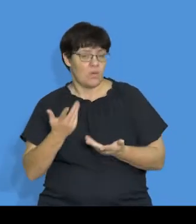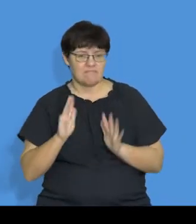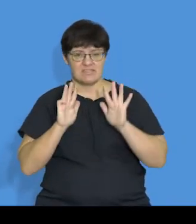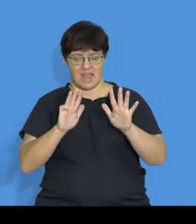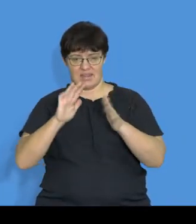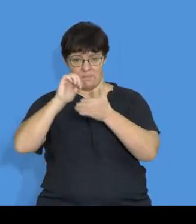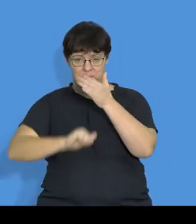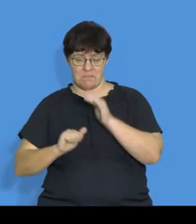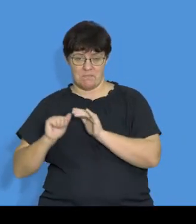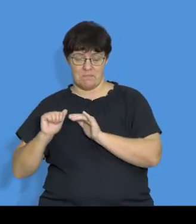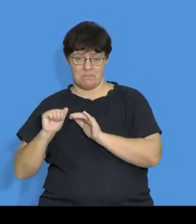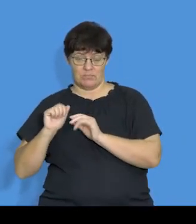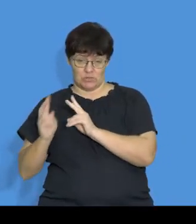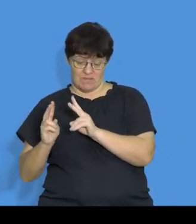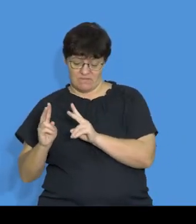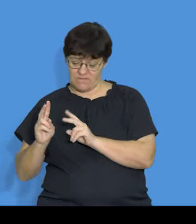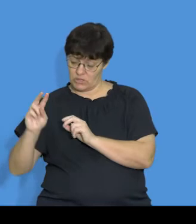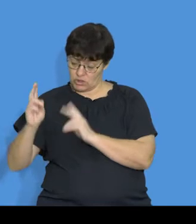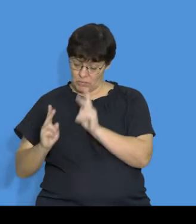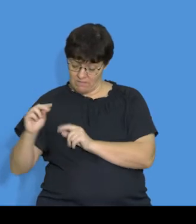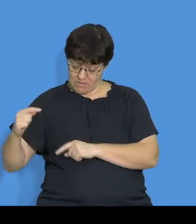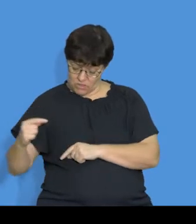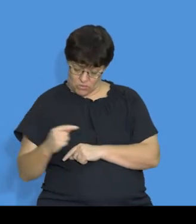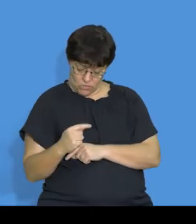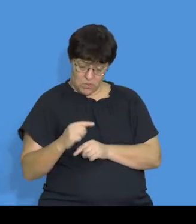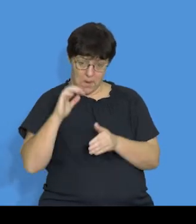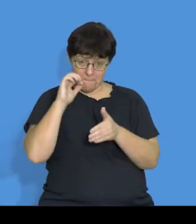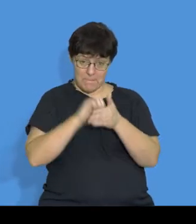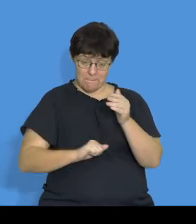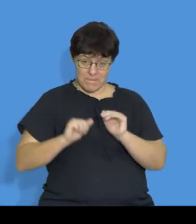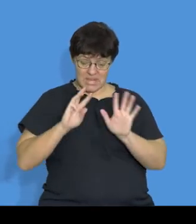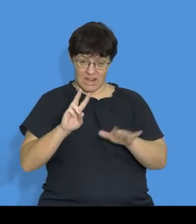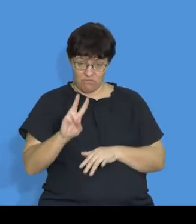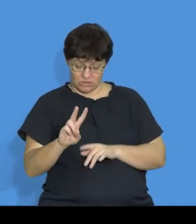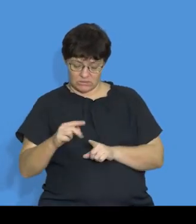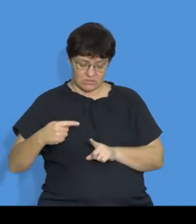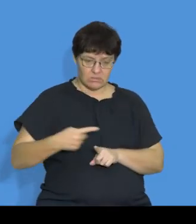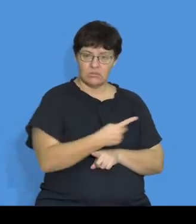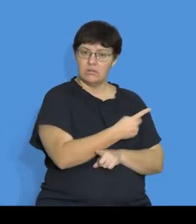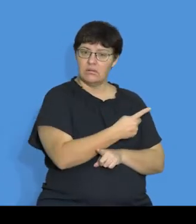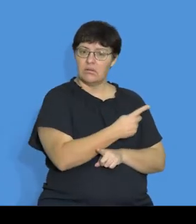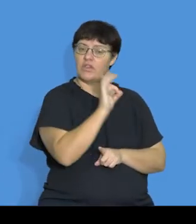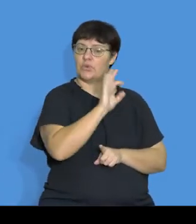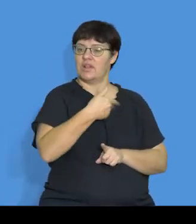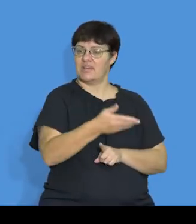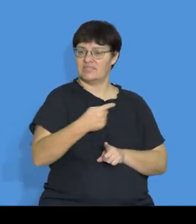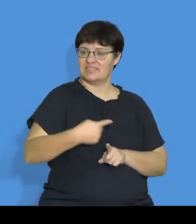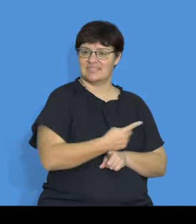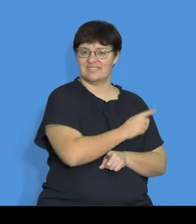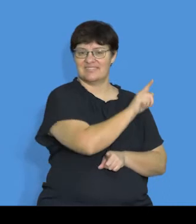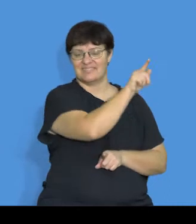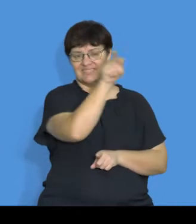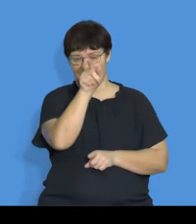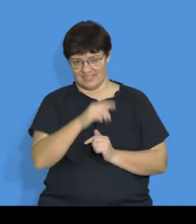one and the closed one. Now, the terminal potential difference when the switch was open was 12 volts, all